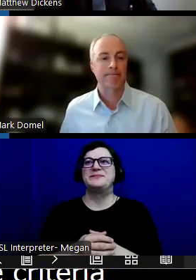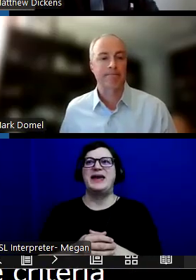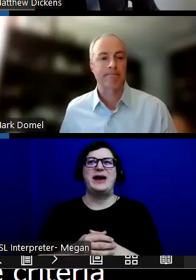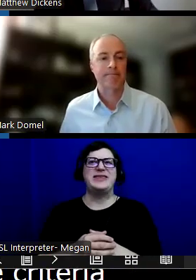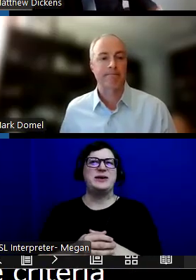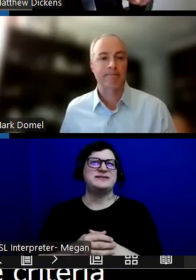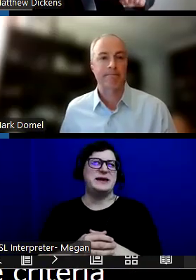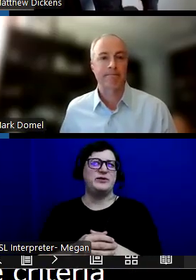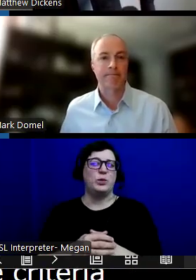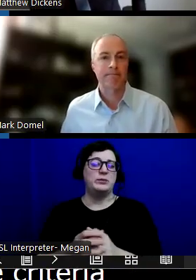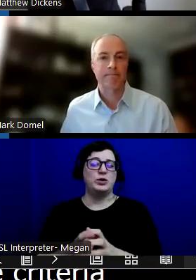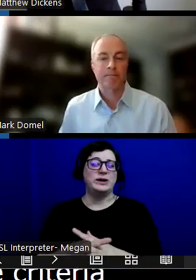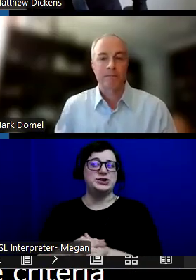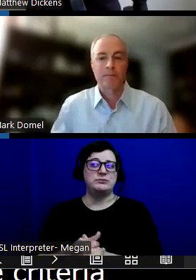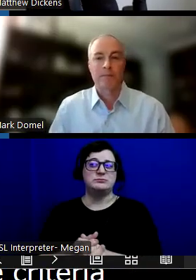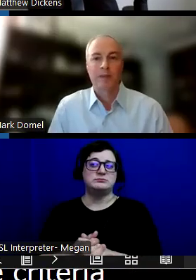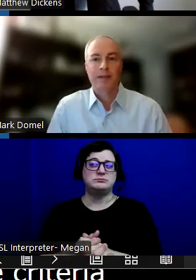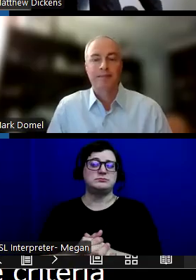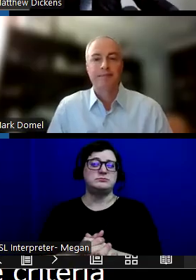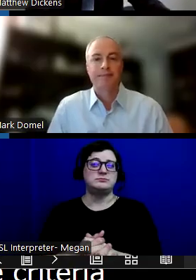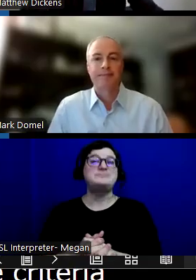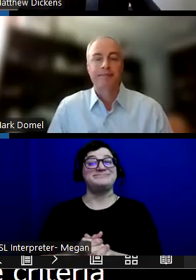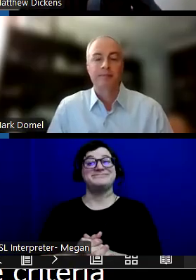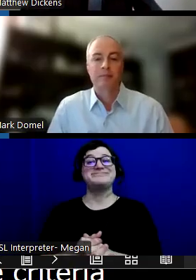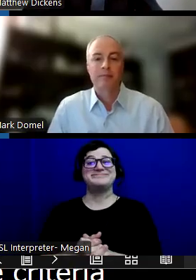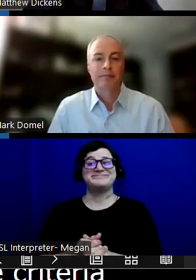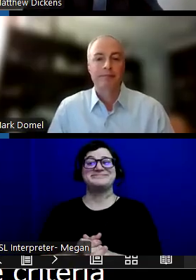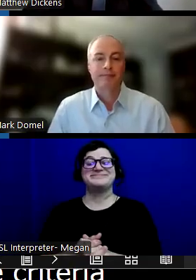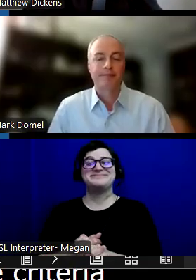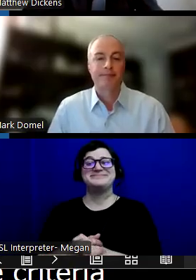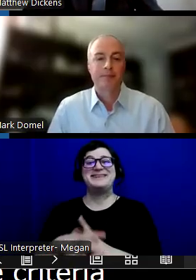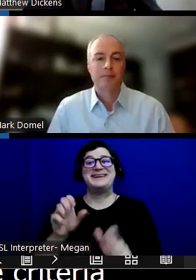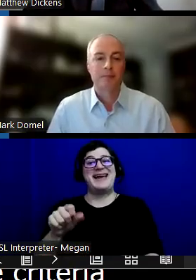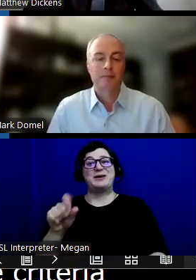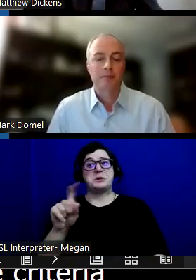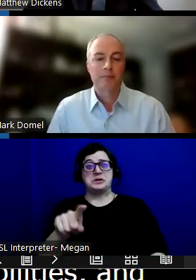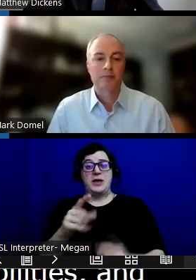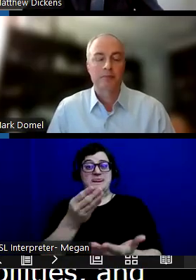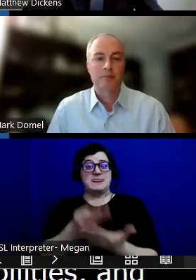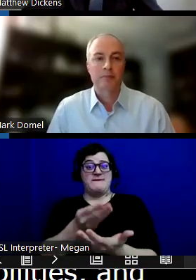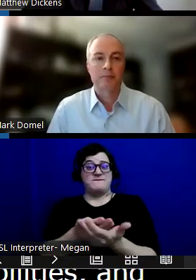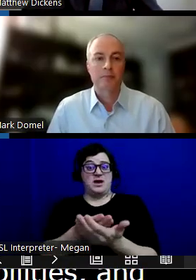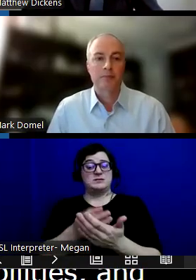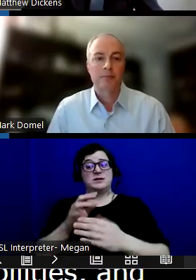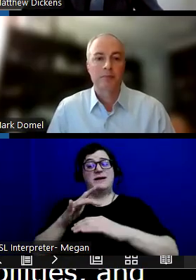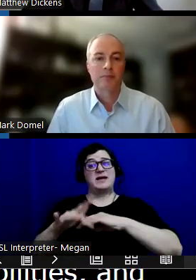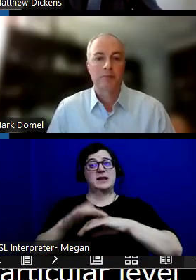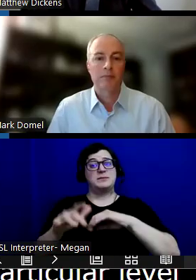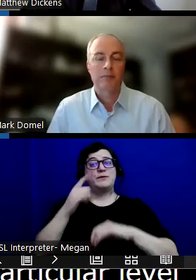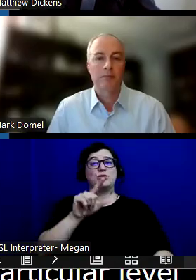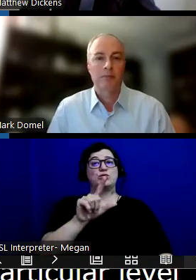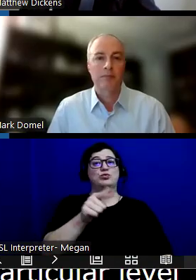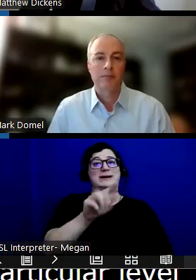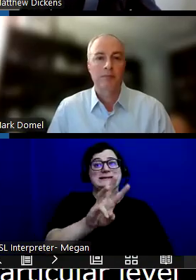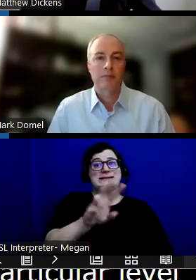And Lindsay, And I think we have time for one more question. yeah, I was just going to ask, the funds, will they be available for the 26-27 school